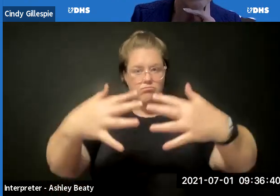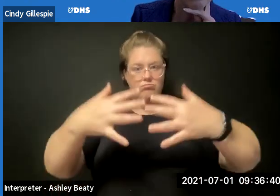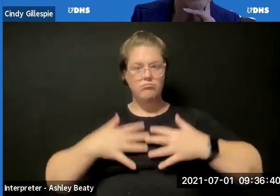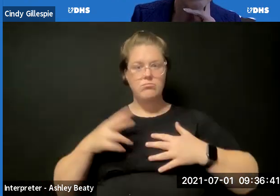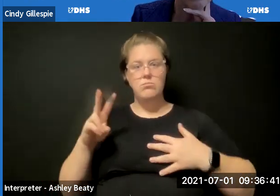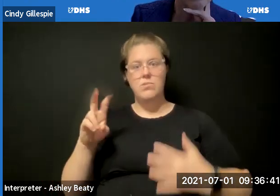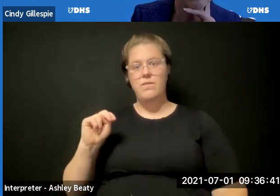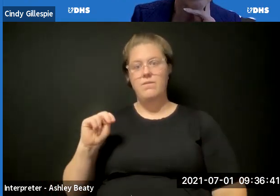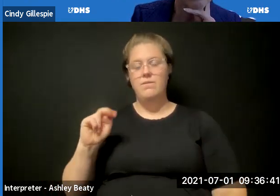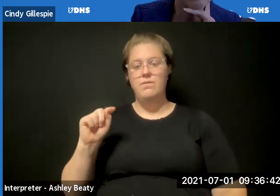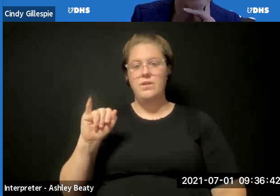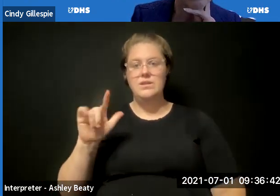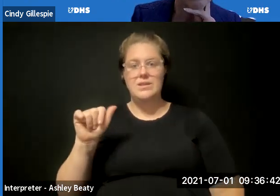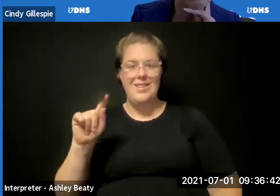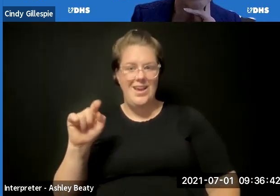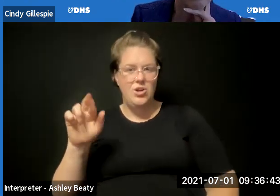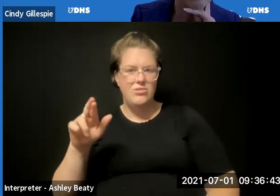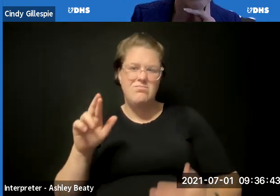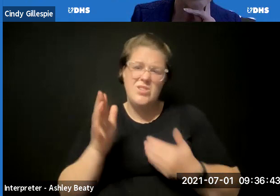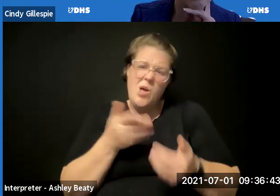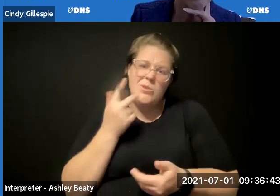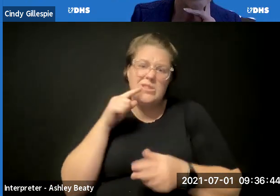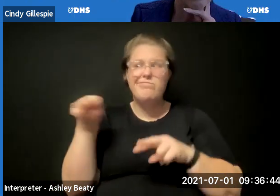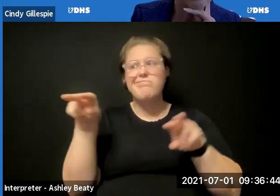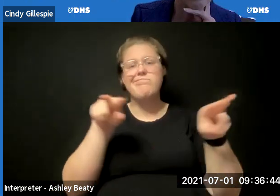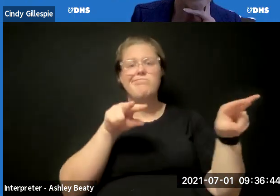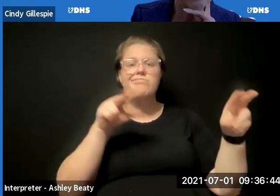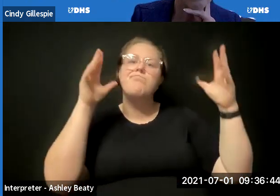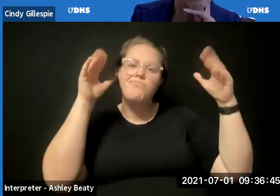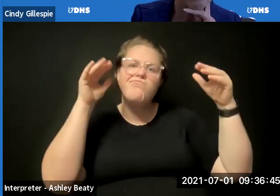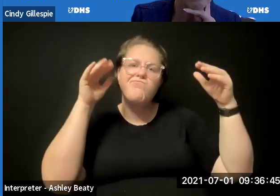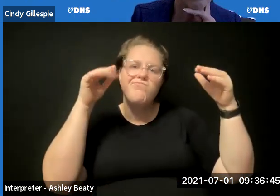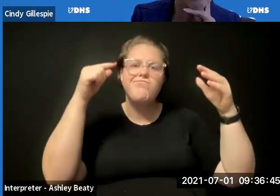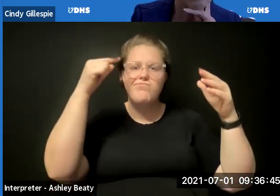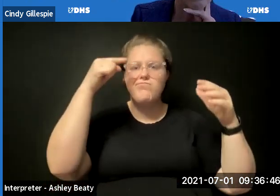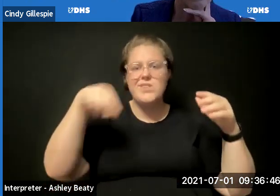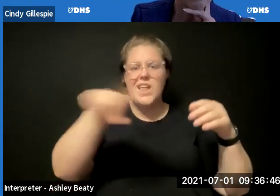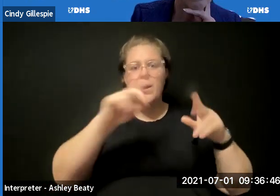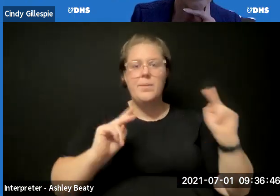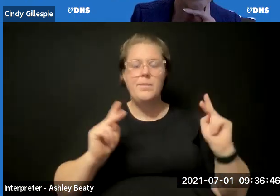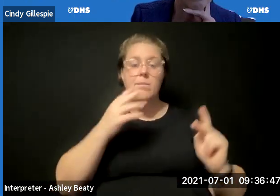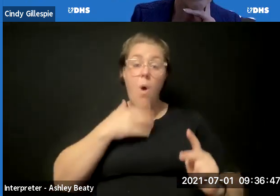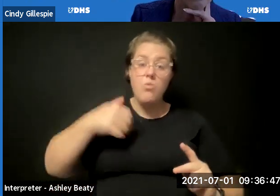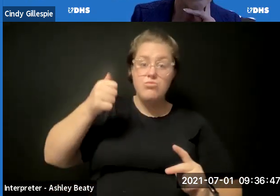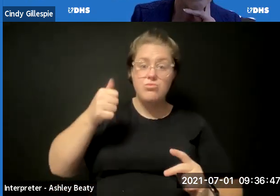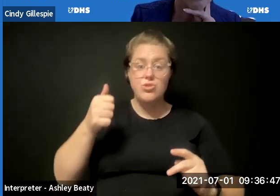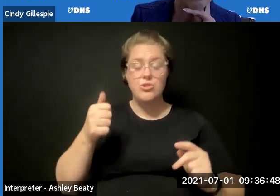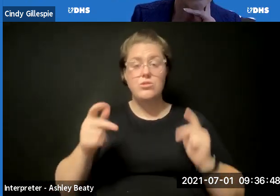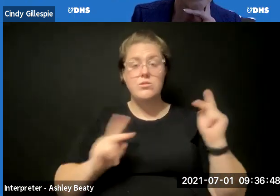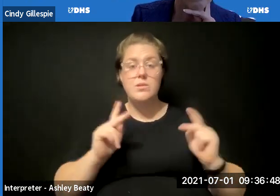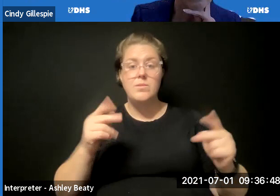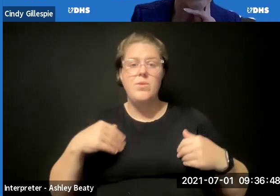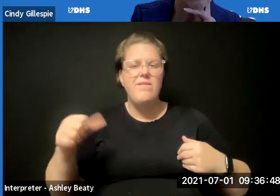an expected crowd that you saw there. They were generally older folks, folks that had other